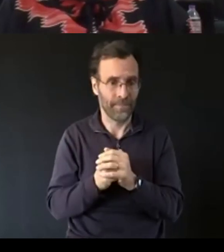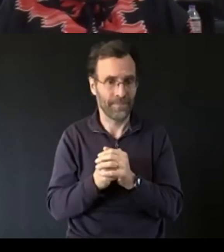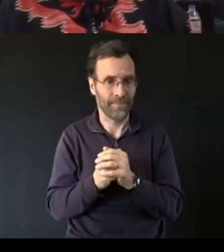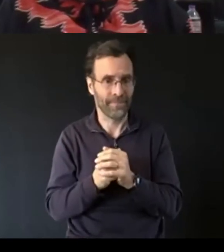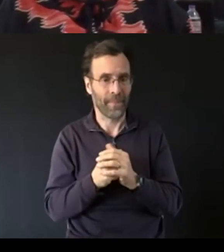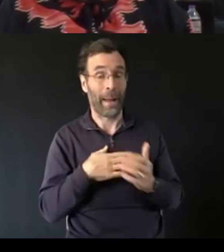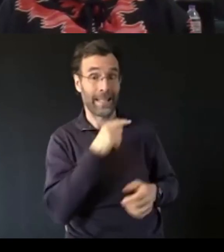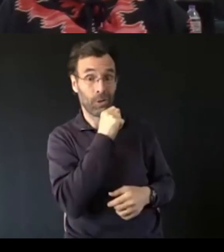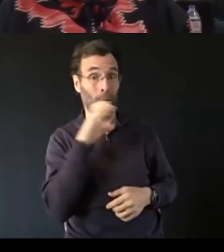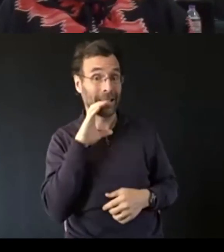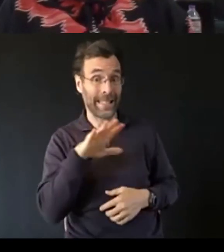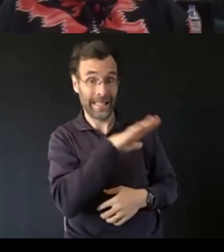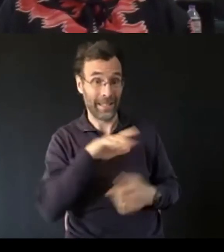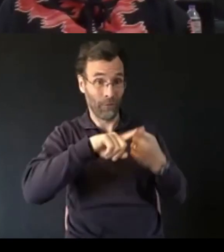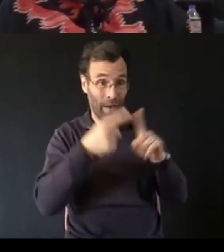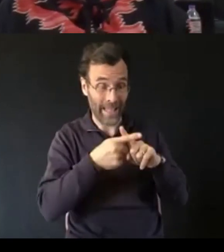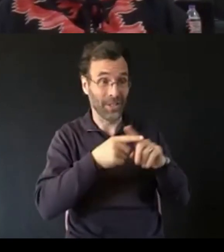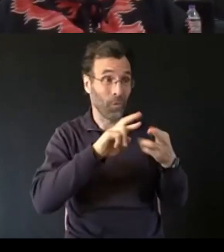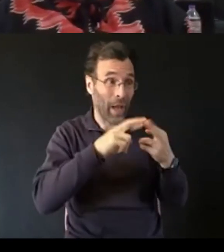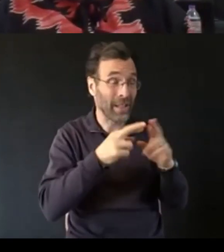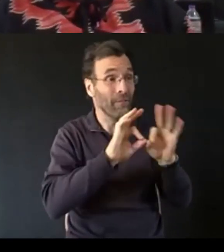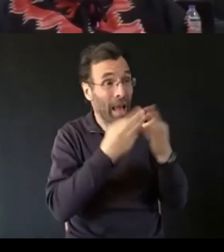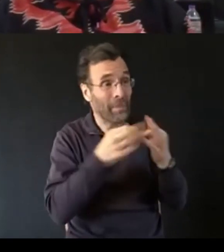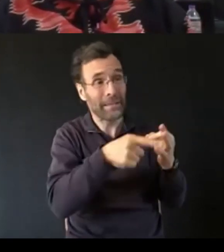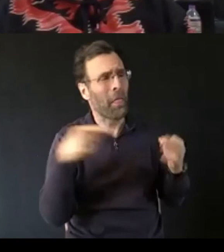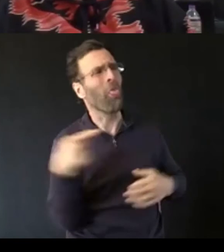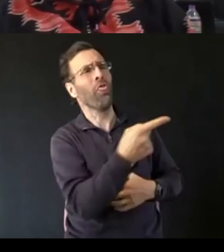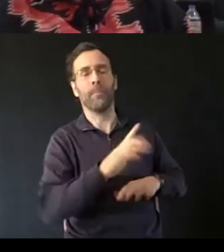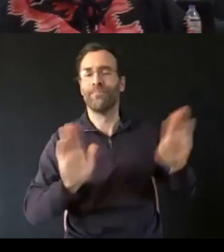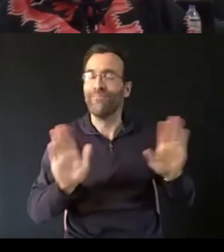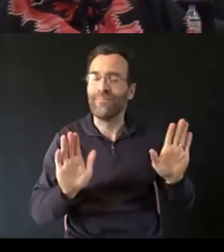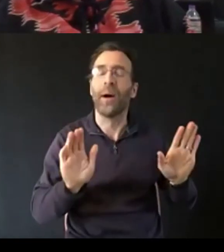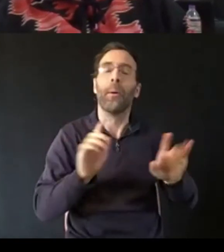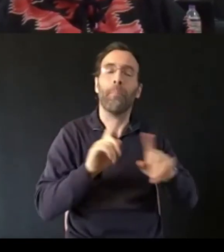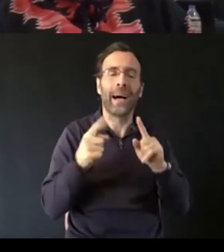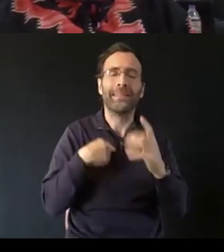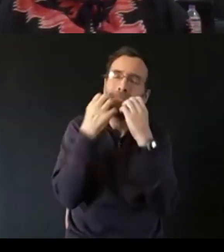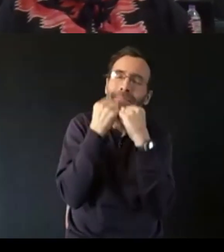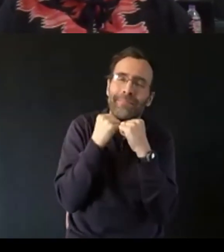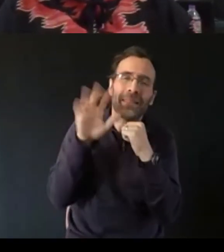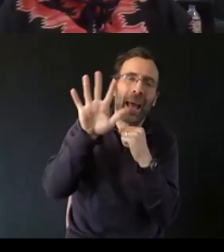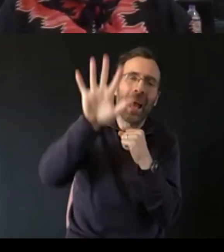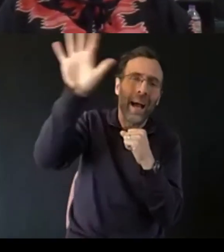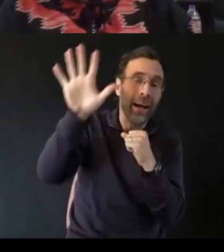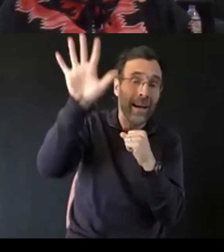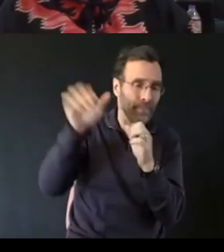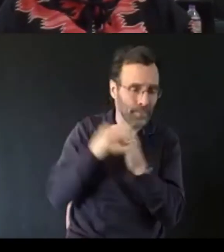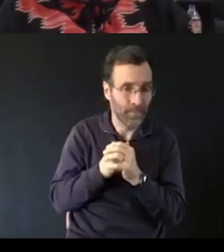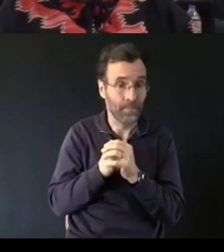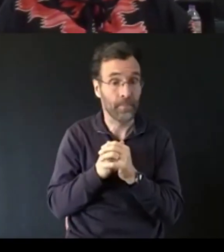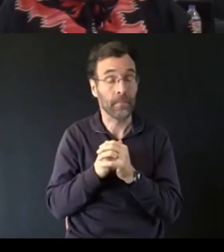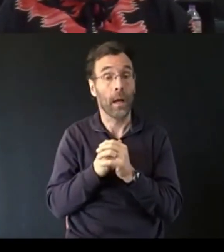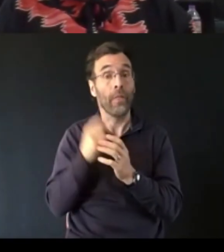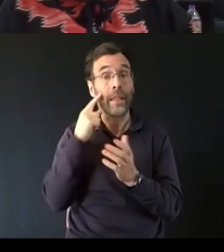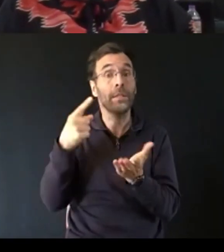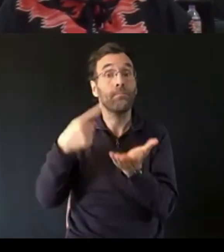Twin Cities friends and relatives and neighbors, but there is something special about the Arrowhead. I think these kind of conversations are